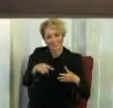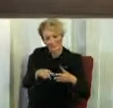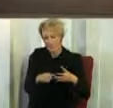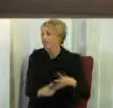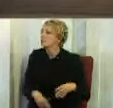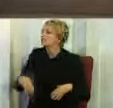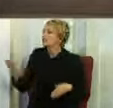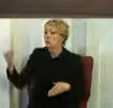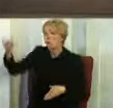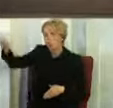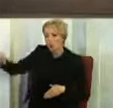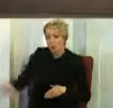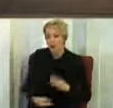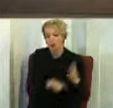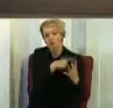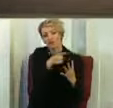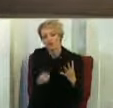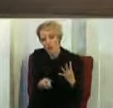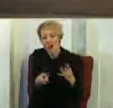this morning.